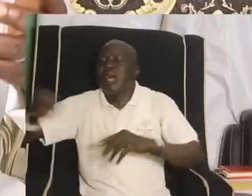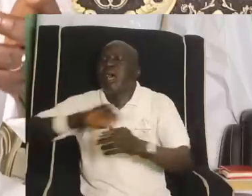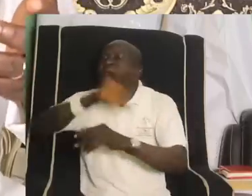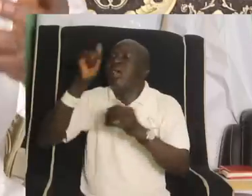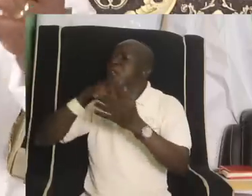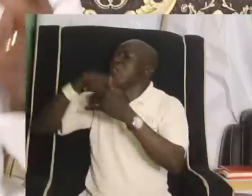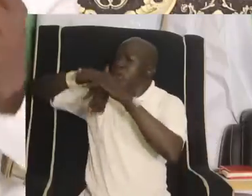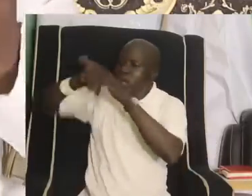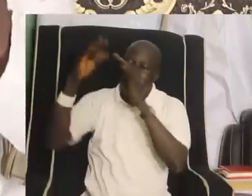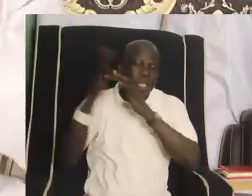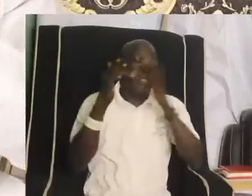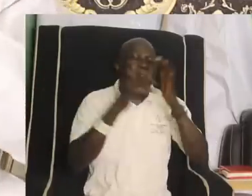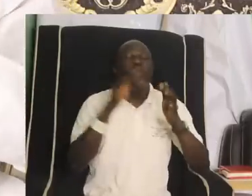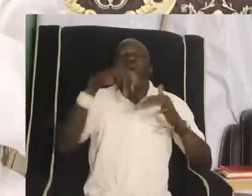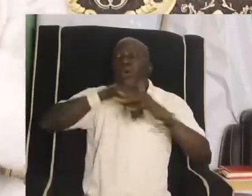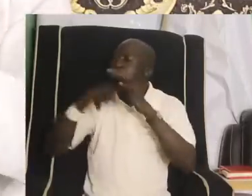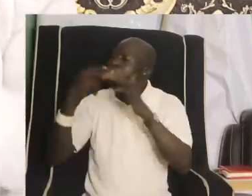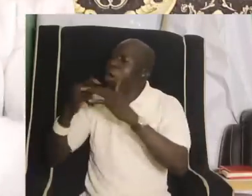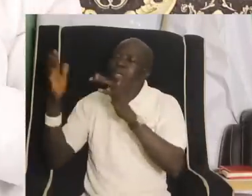písà mi fún mi. Release my visa to me.